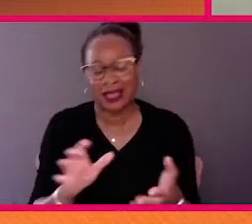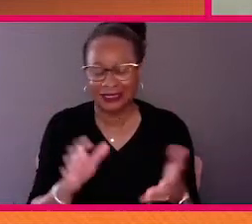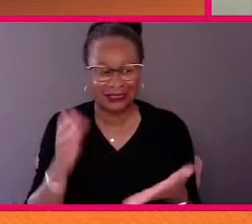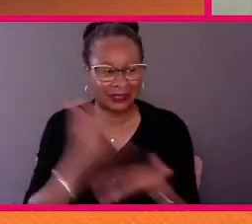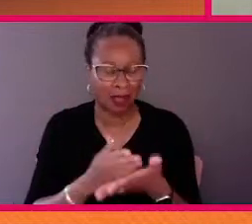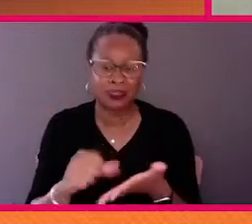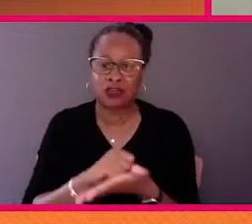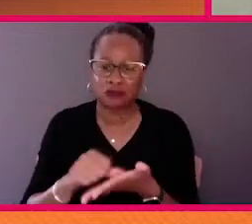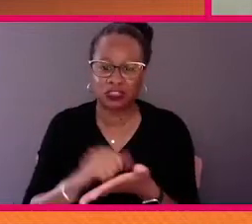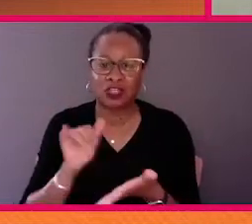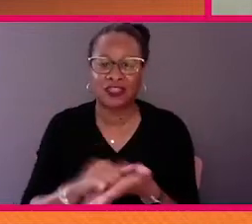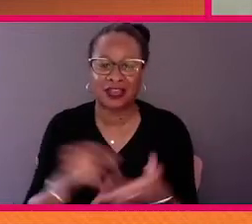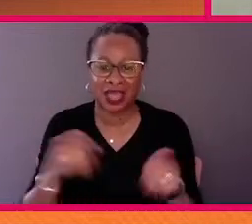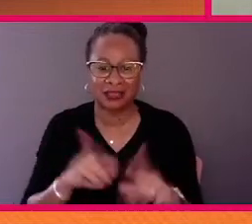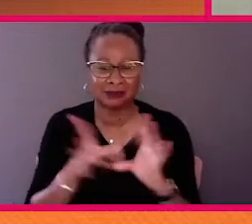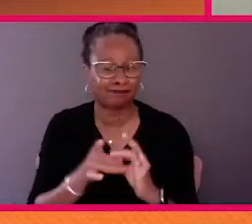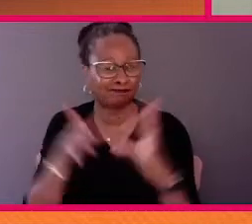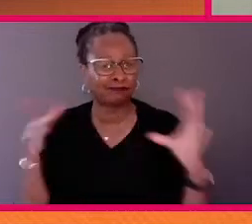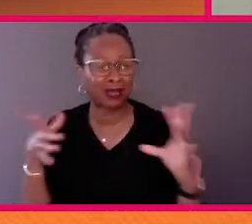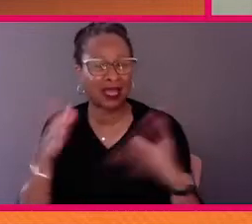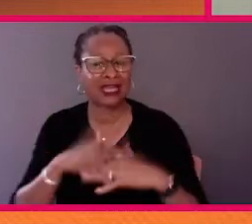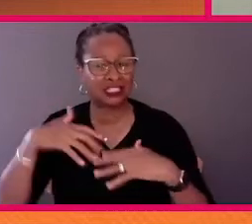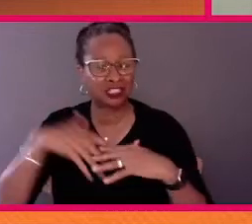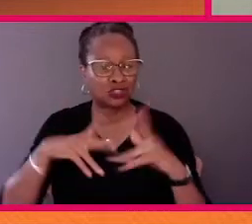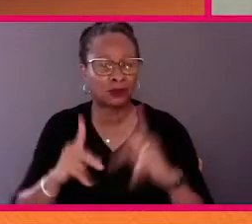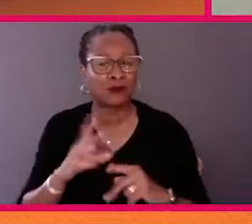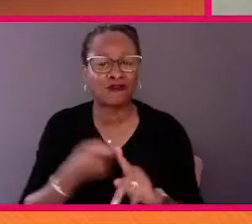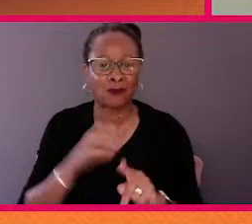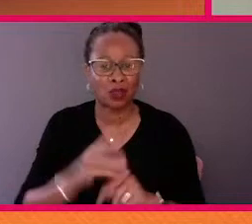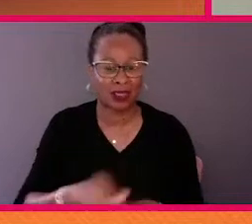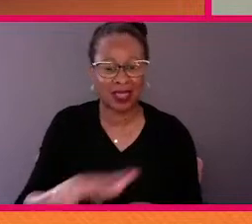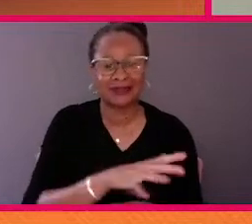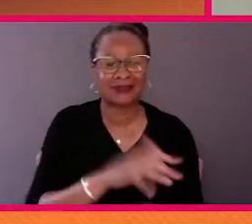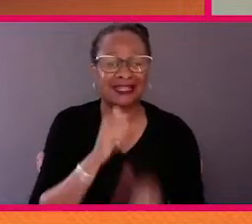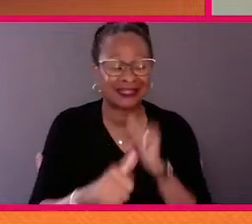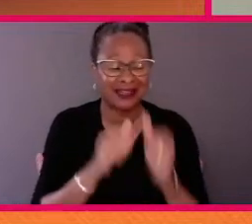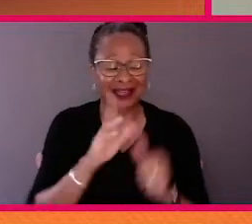have dispossessed Indigenous people and their lands and denied their human rights.